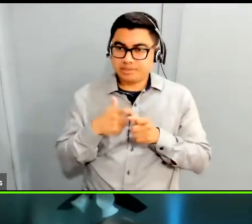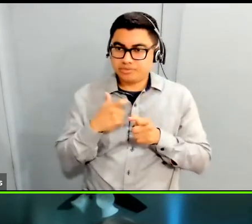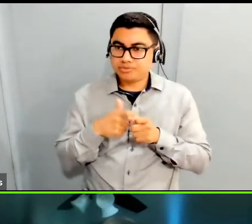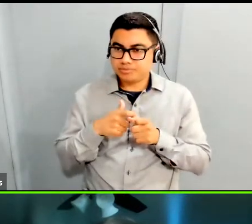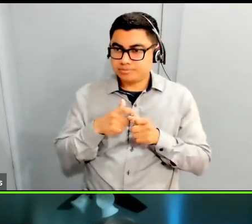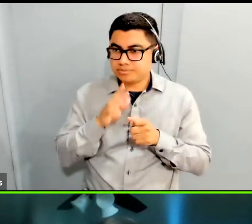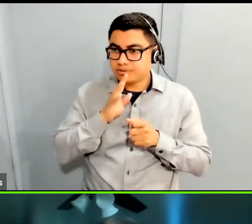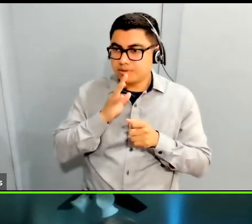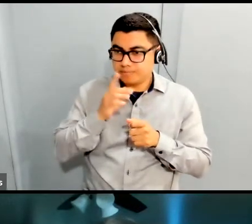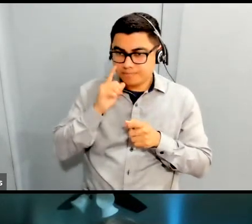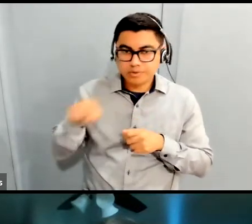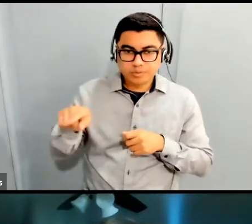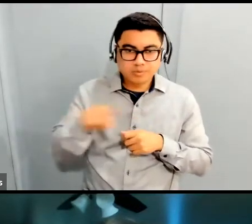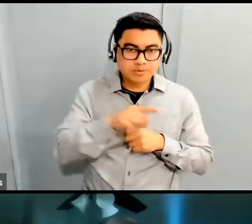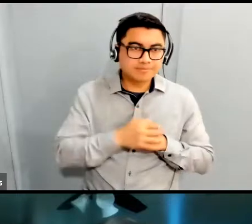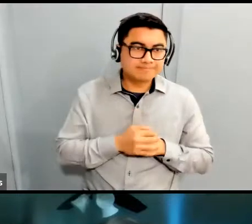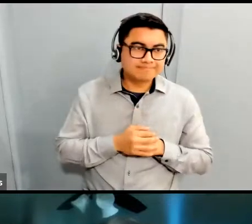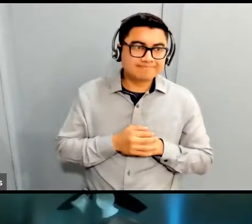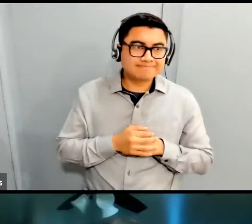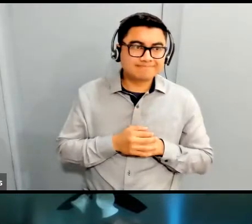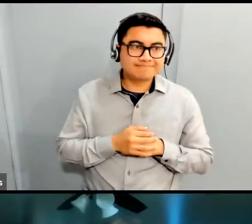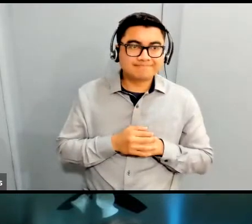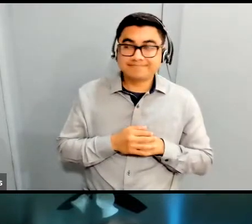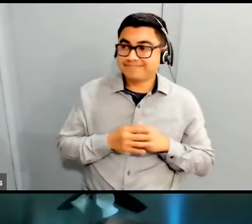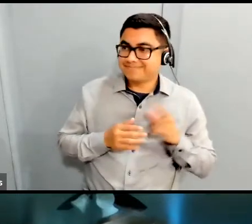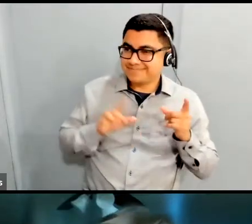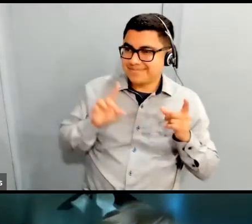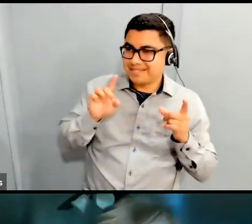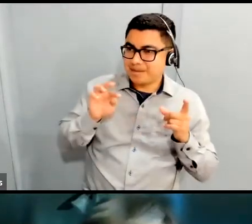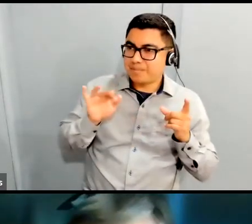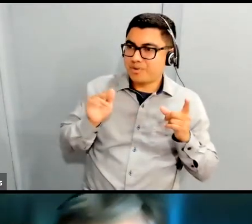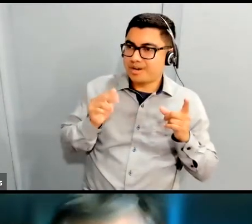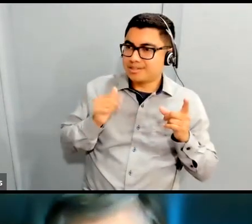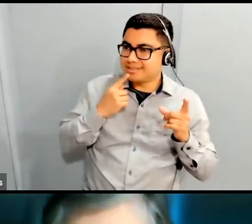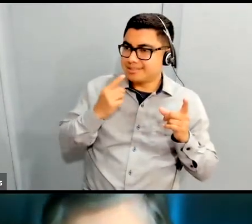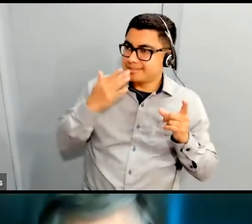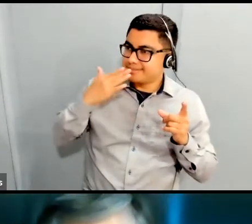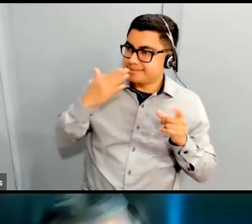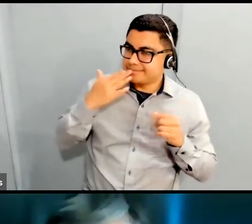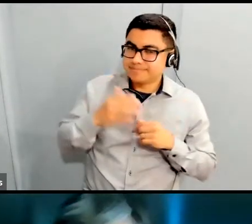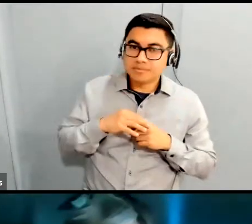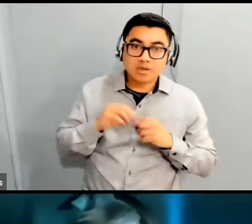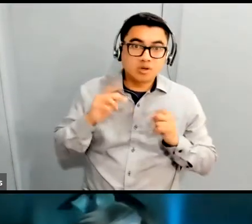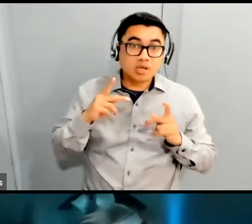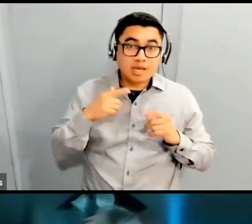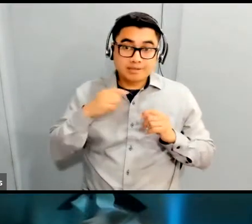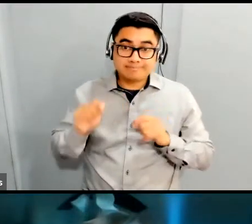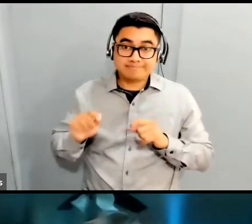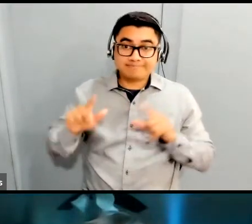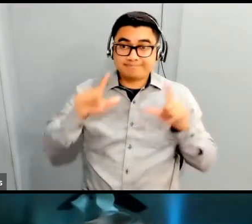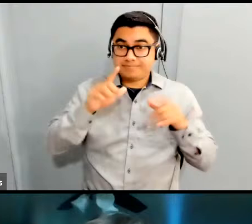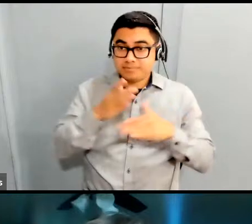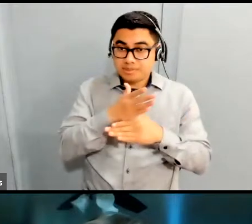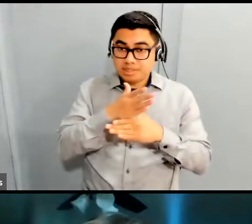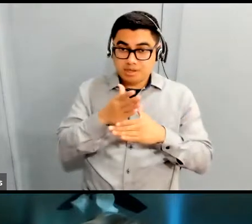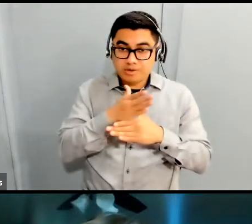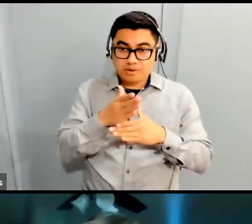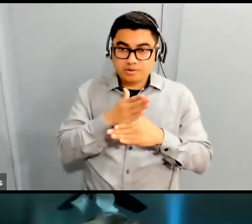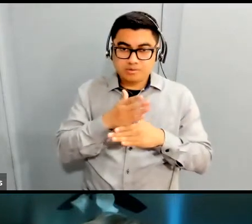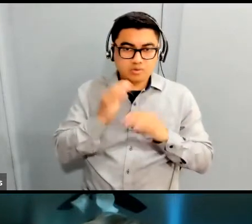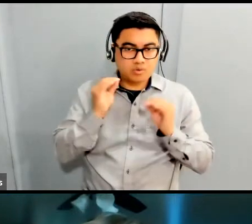español. Gracias. So I'm going to share my screen. My face will disappear for a bit and you'll see